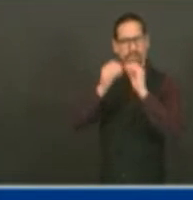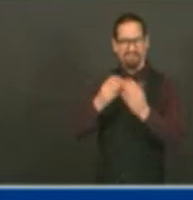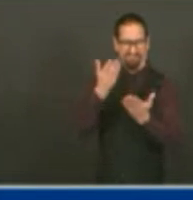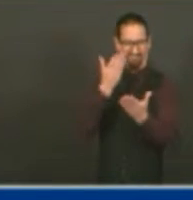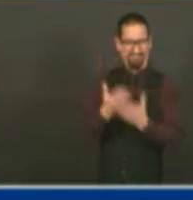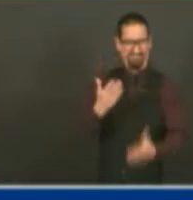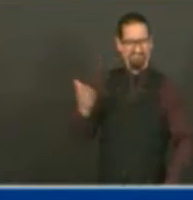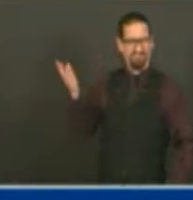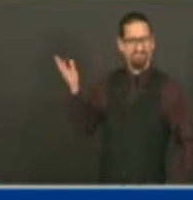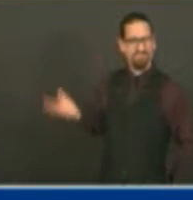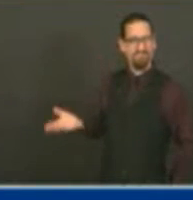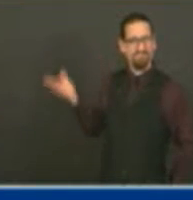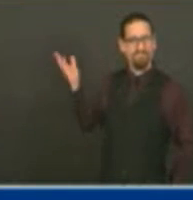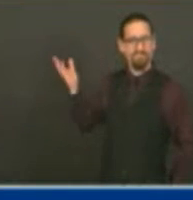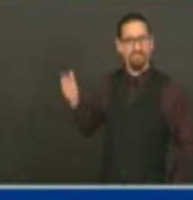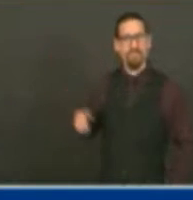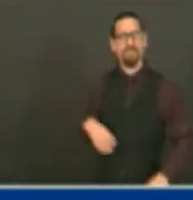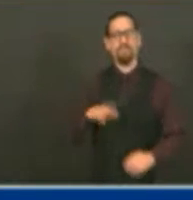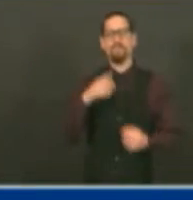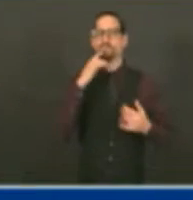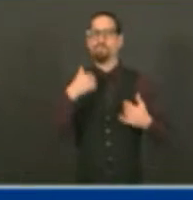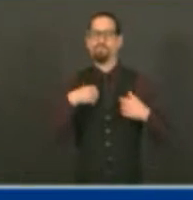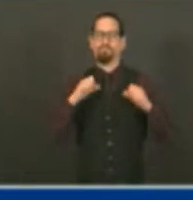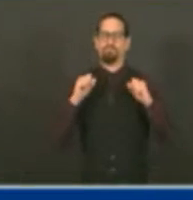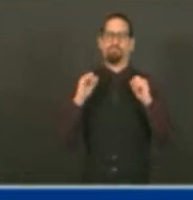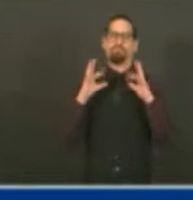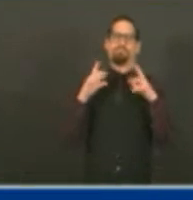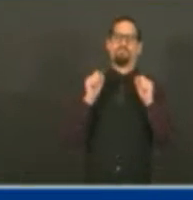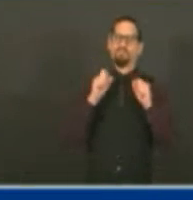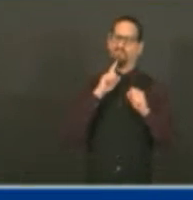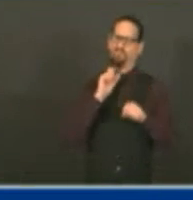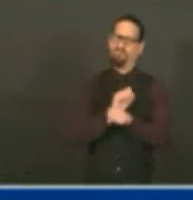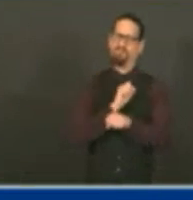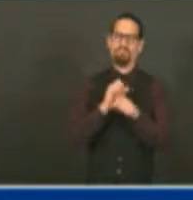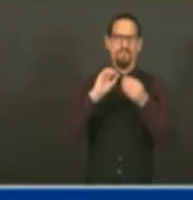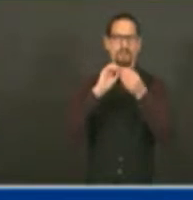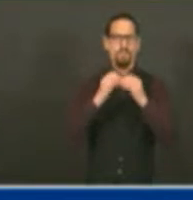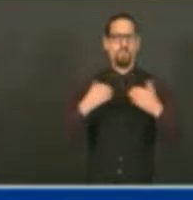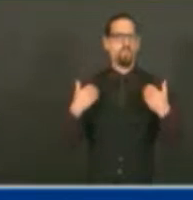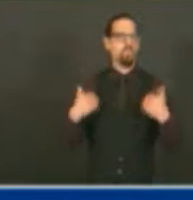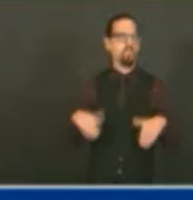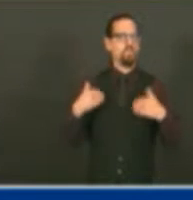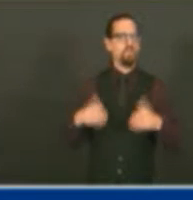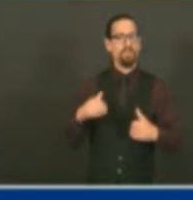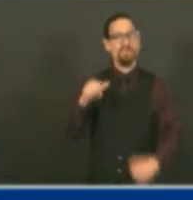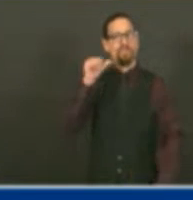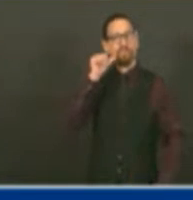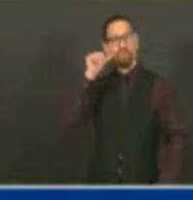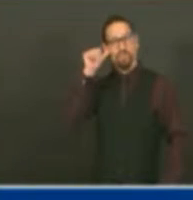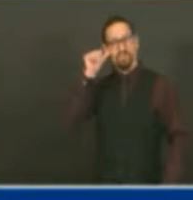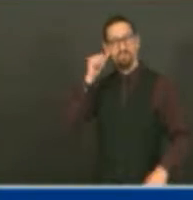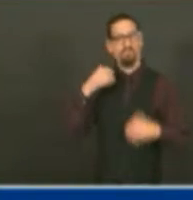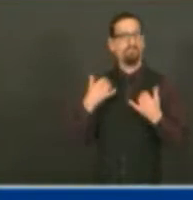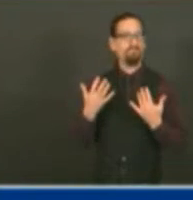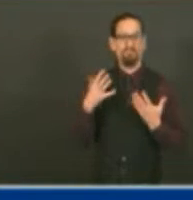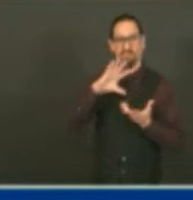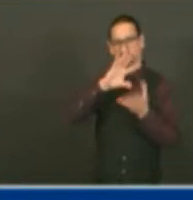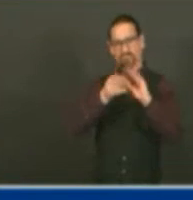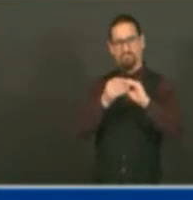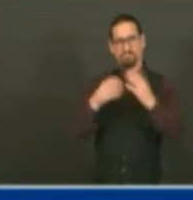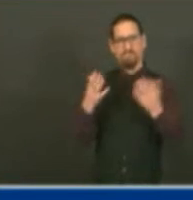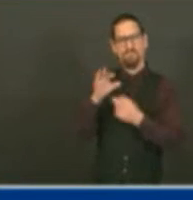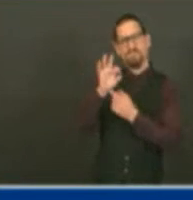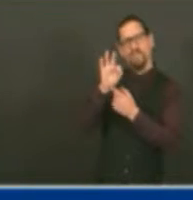alarming picture. So yesterday we had 948 new cases out of